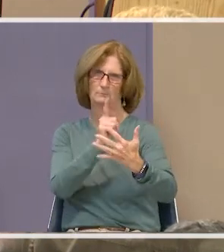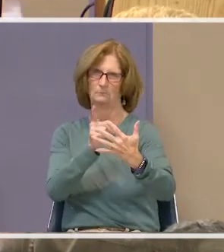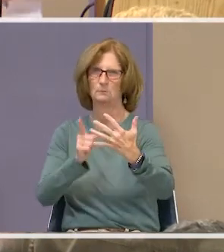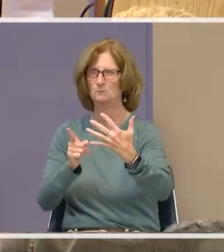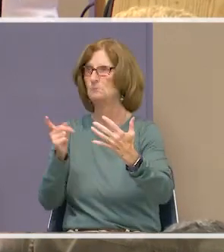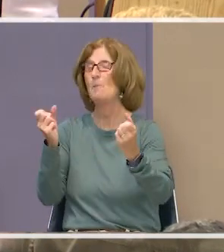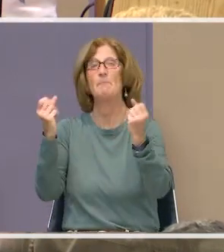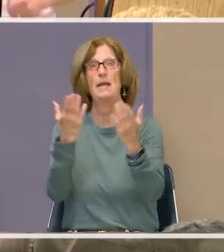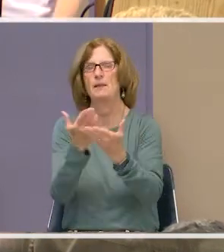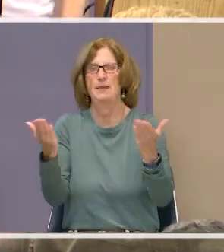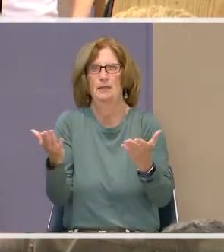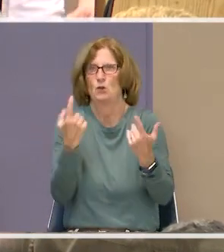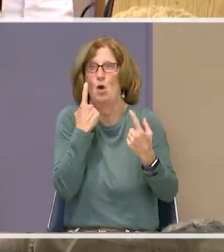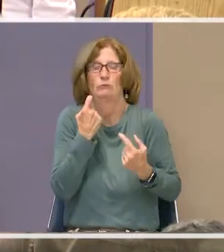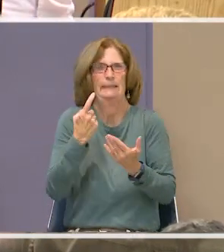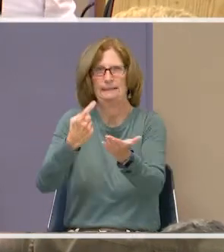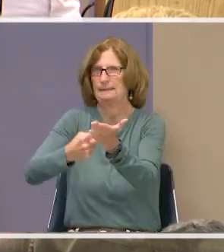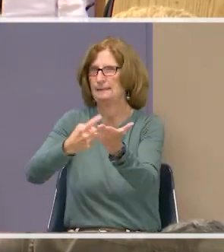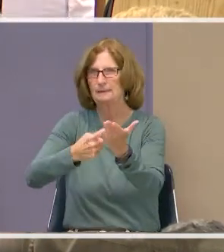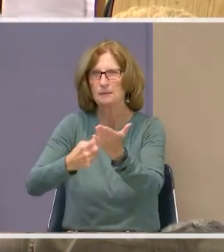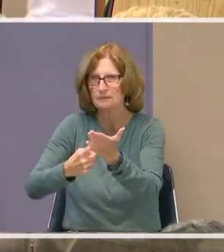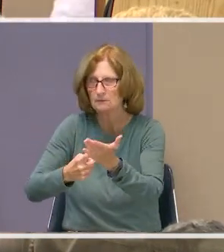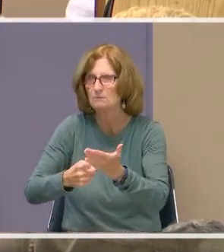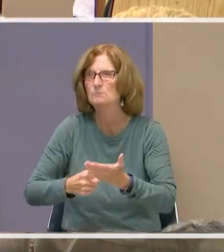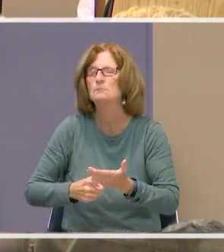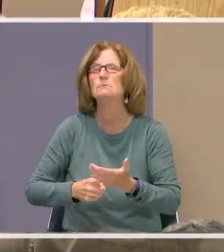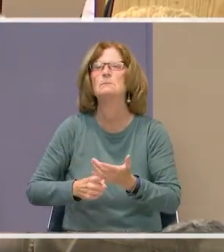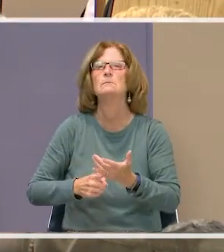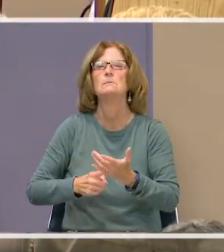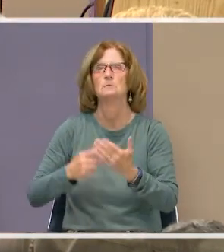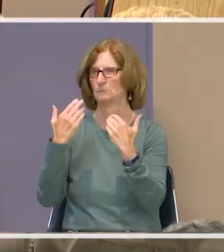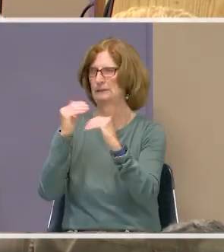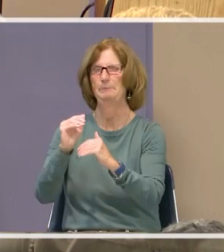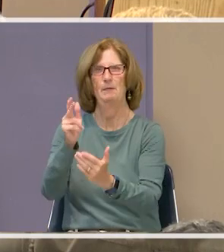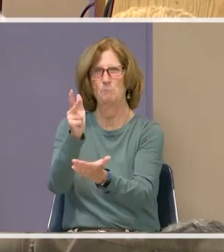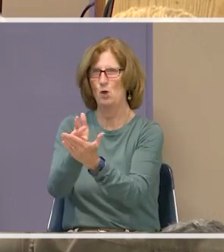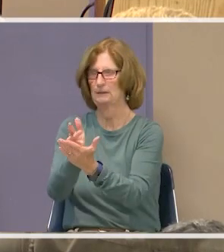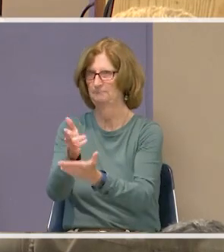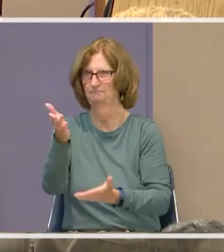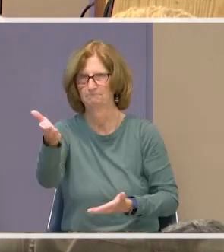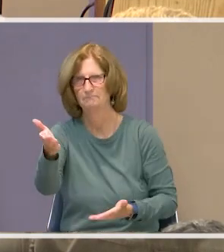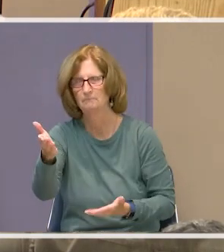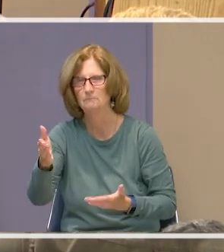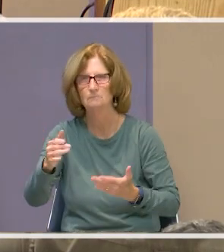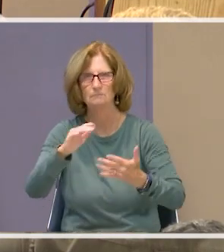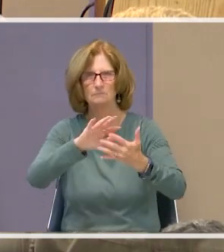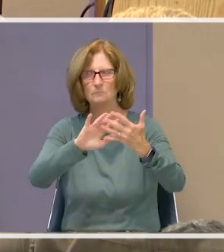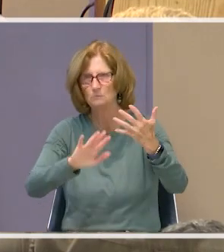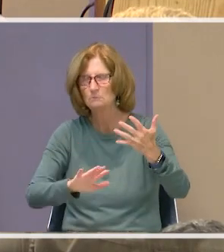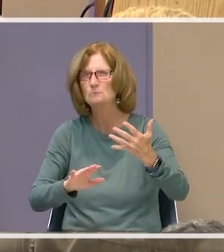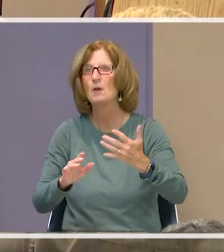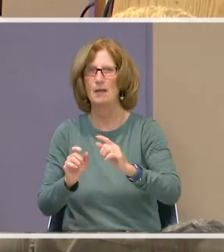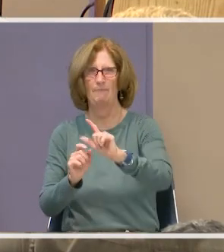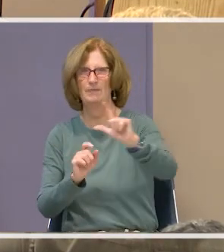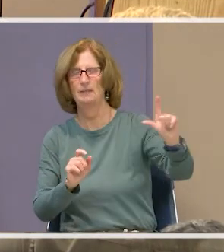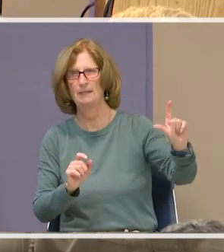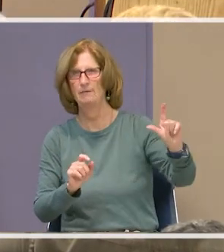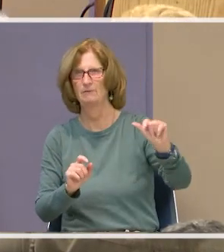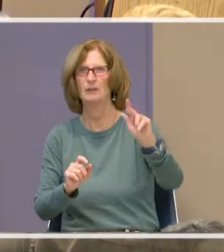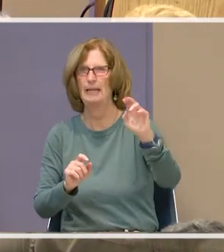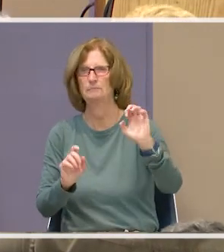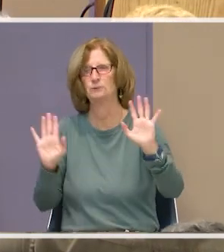many of the things that people talked about, such as no parking areas and left turn lanes. Thank